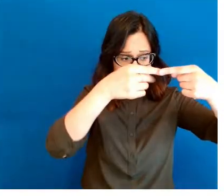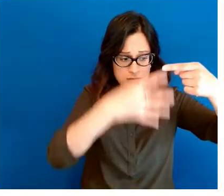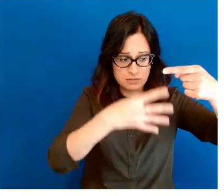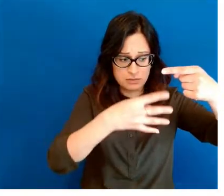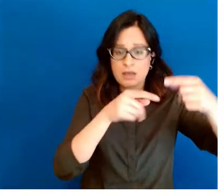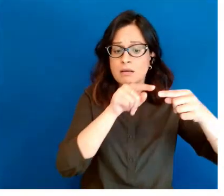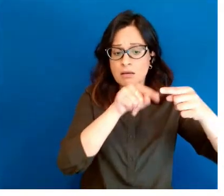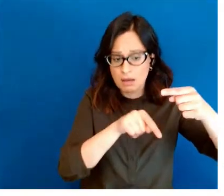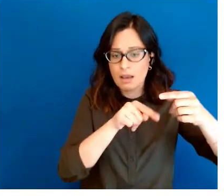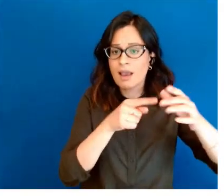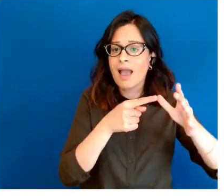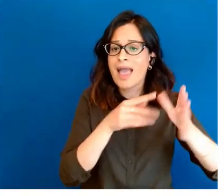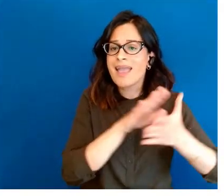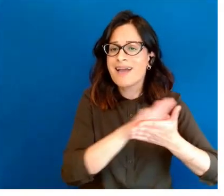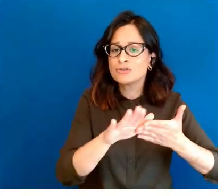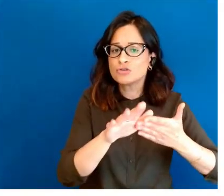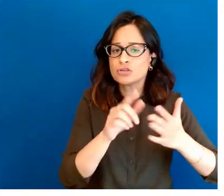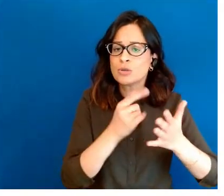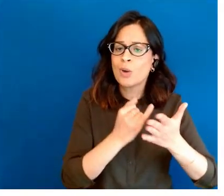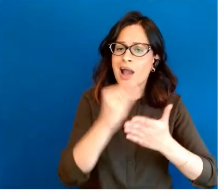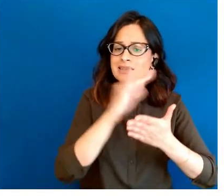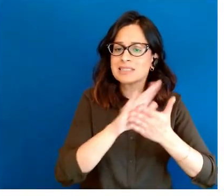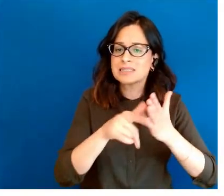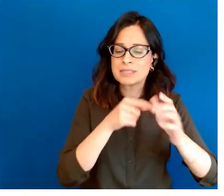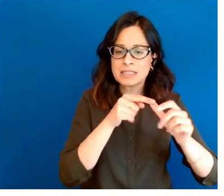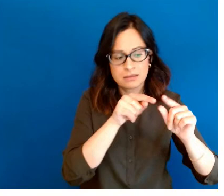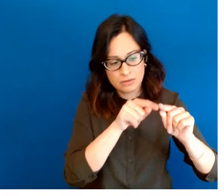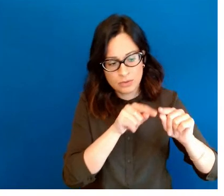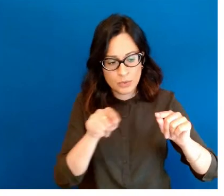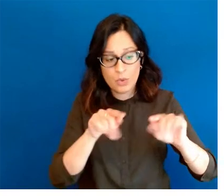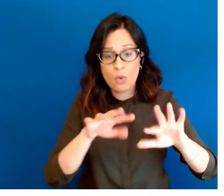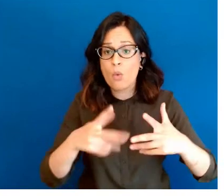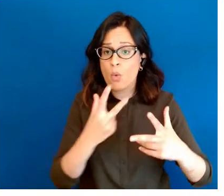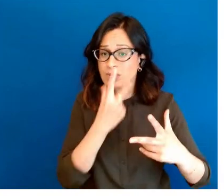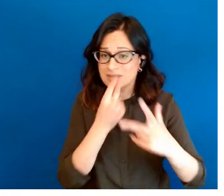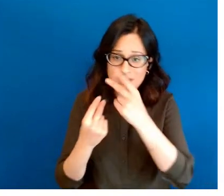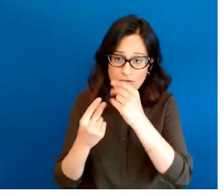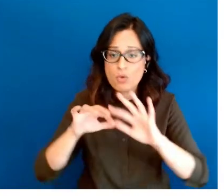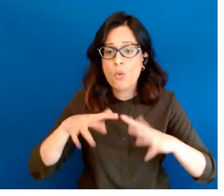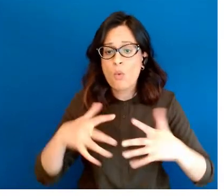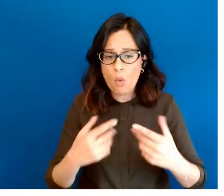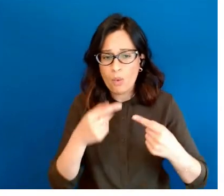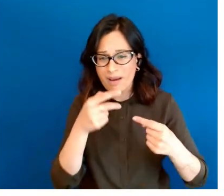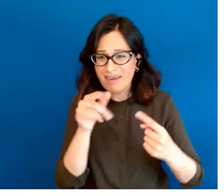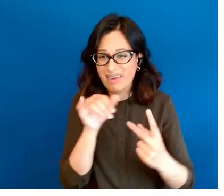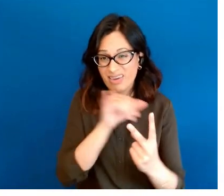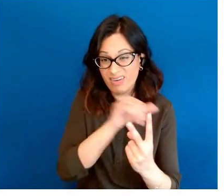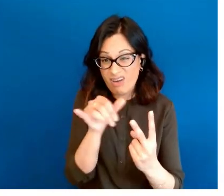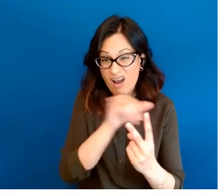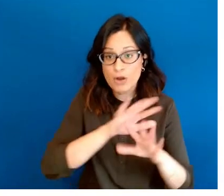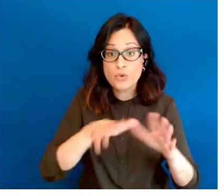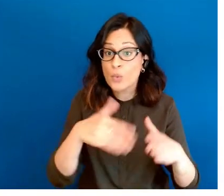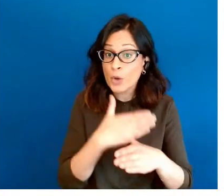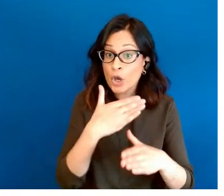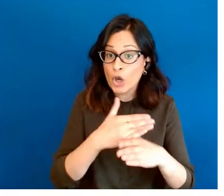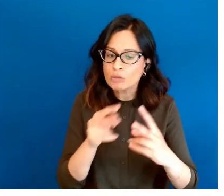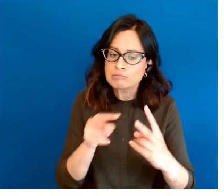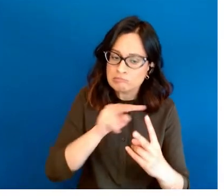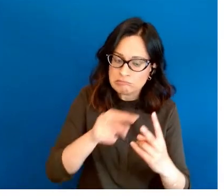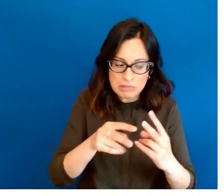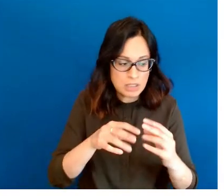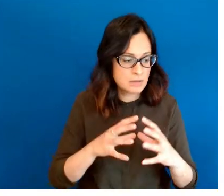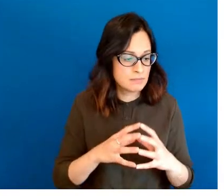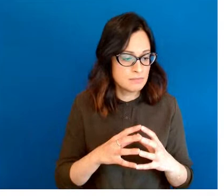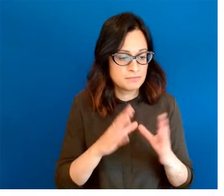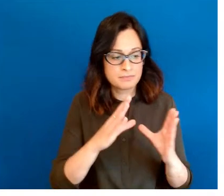try antihistamines or intranasal steroids first, or vice versa, and if that doesn't work, then try the other. If they have moderate